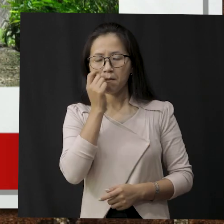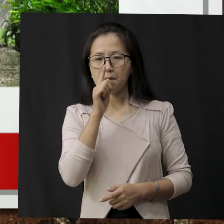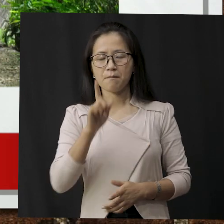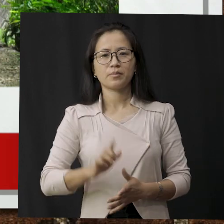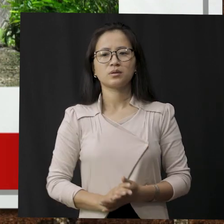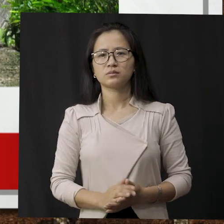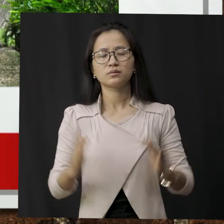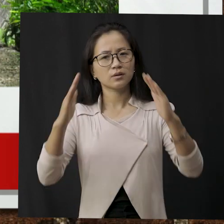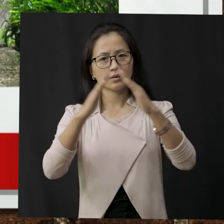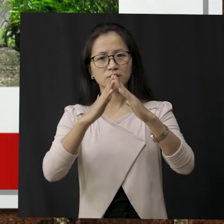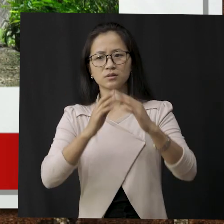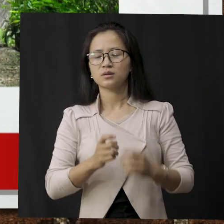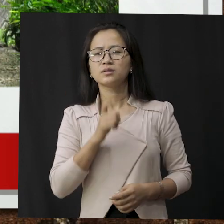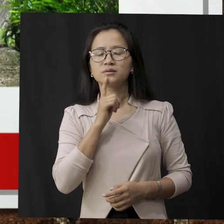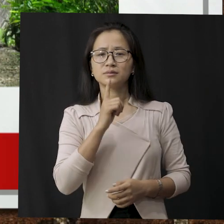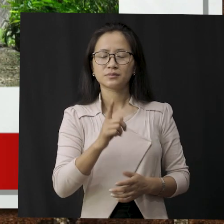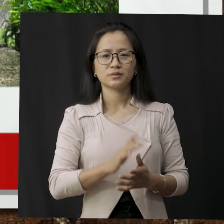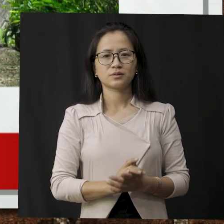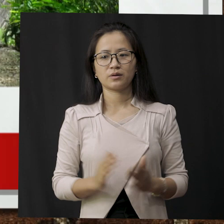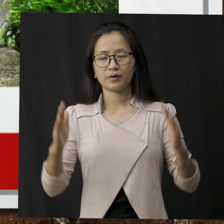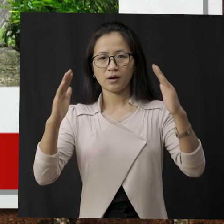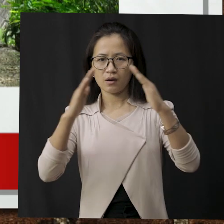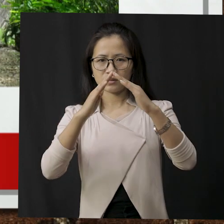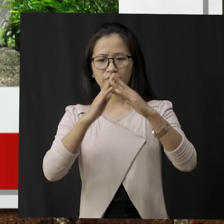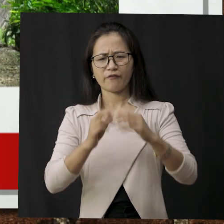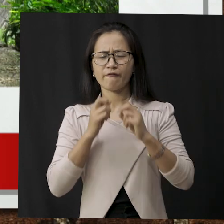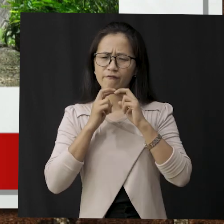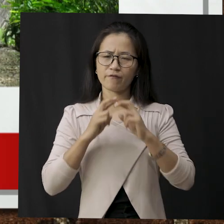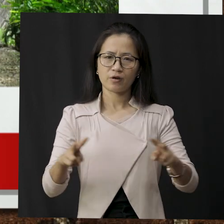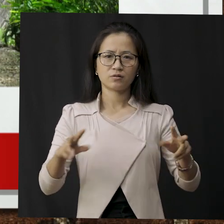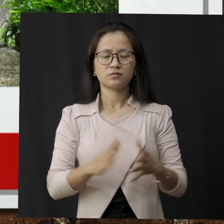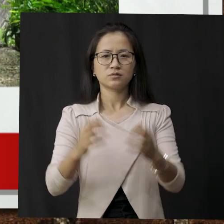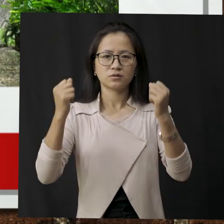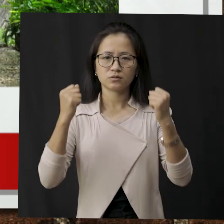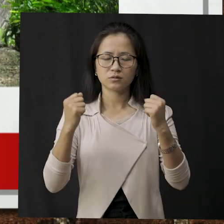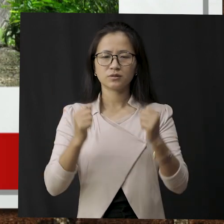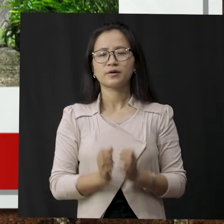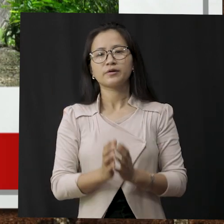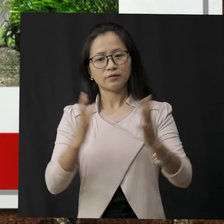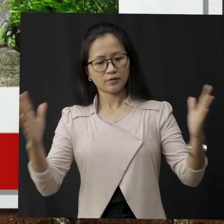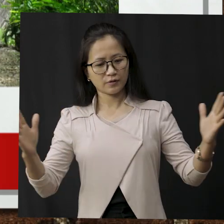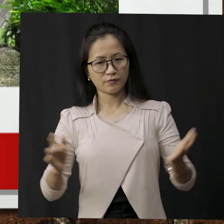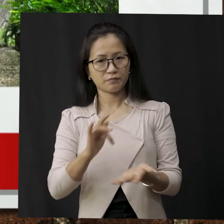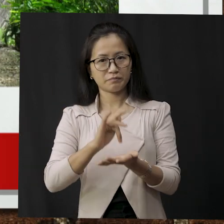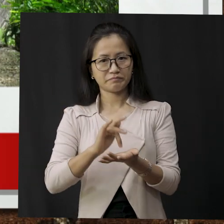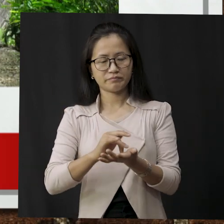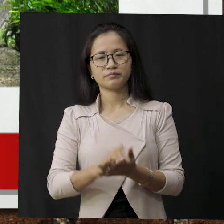this is her house, and she says that her house is very strong and she have enough spaces like for